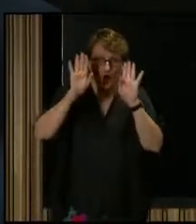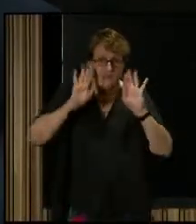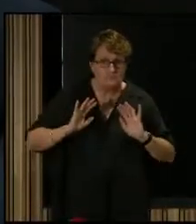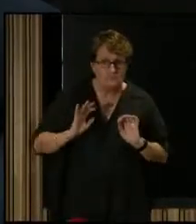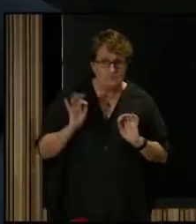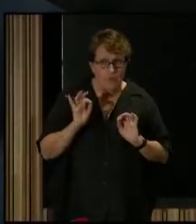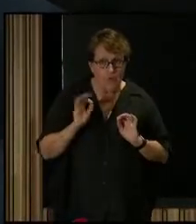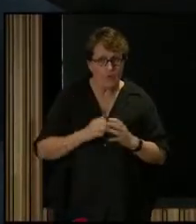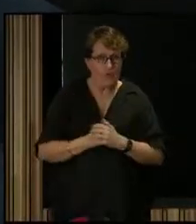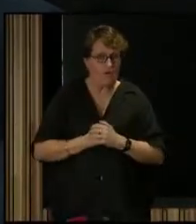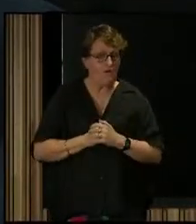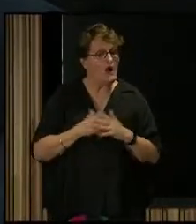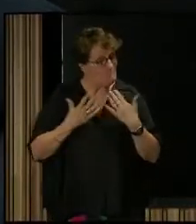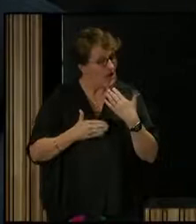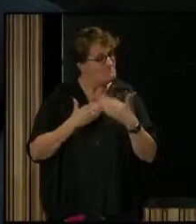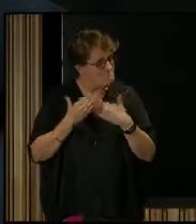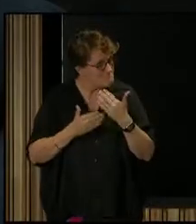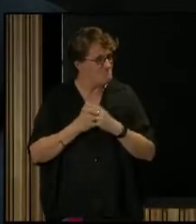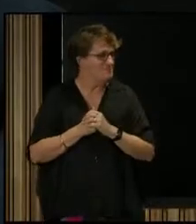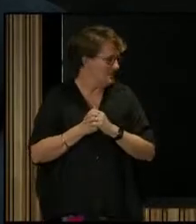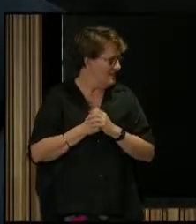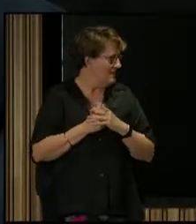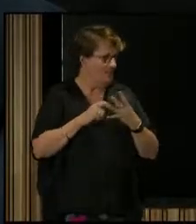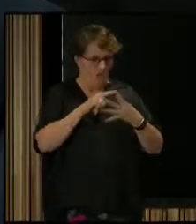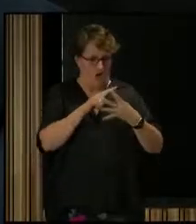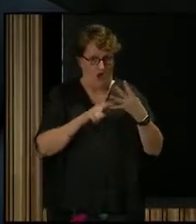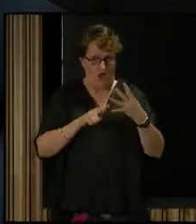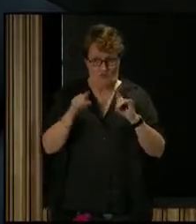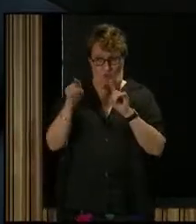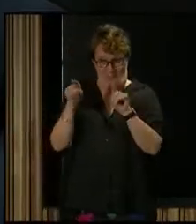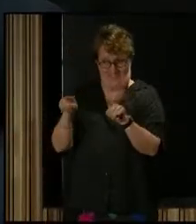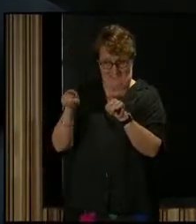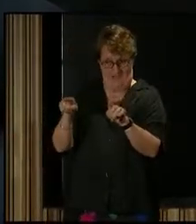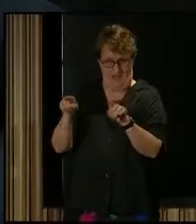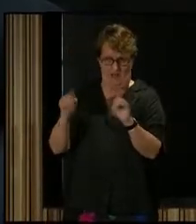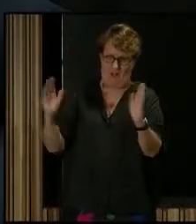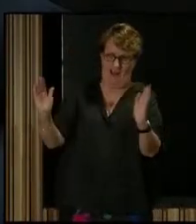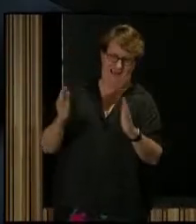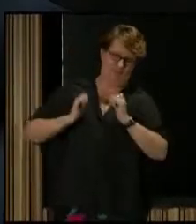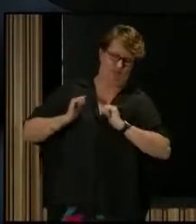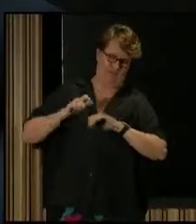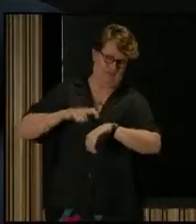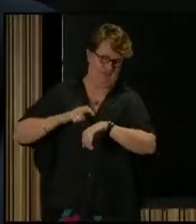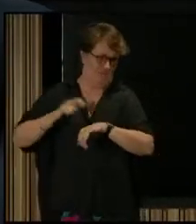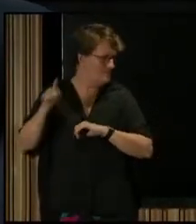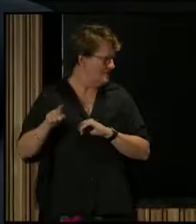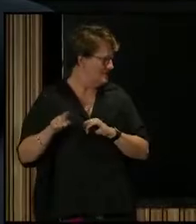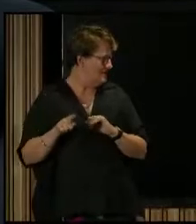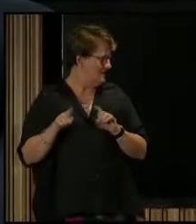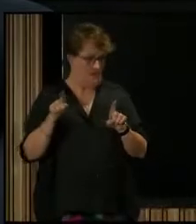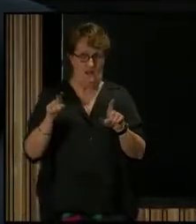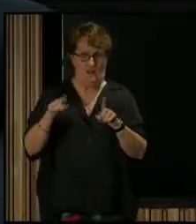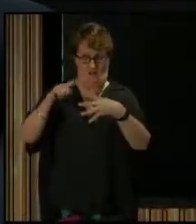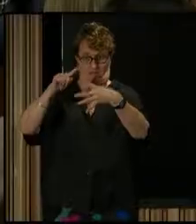right? But we're getting there. Okay, so sing me these four notes. We'll build it up over this side first because you've had less practice time, and then I'm going to do something else. Okay, so you